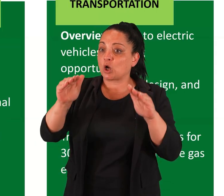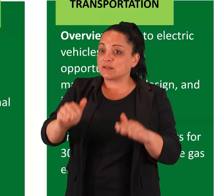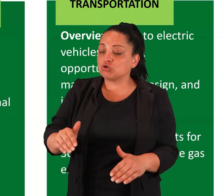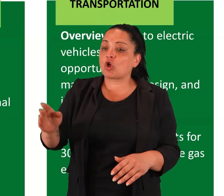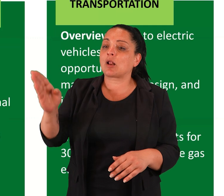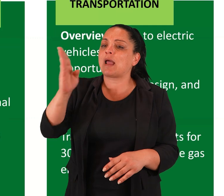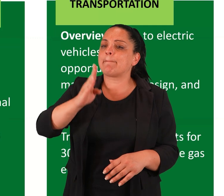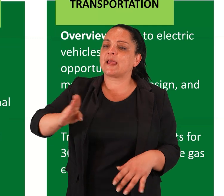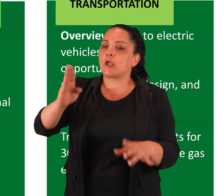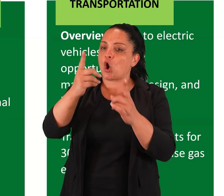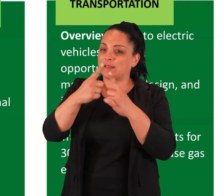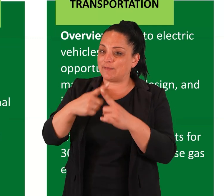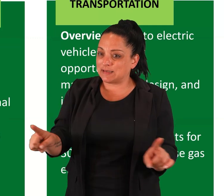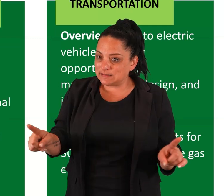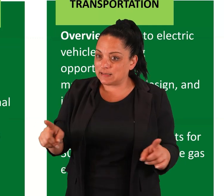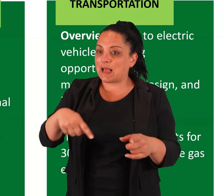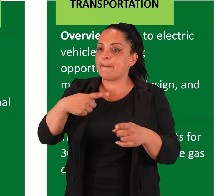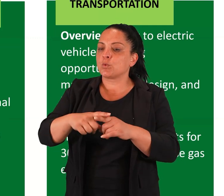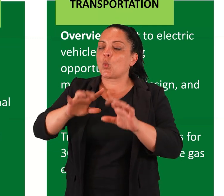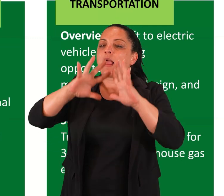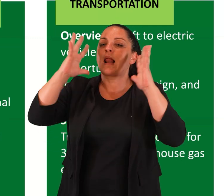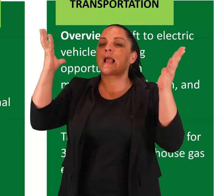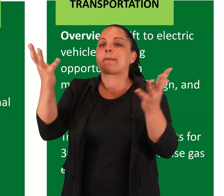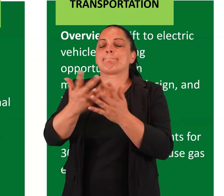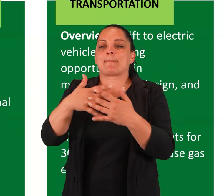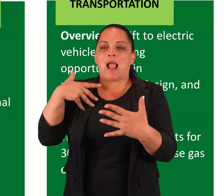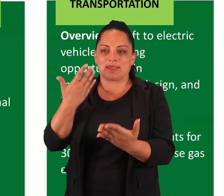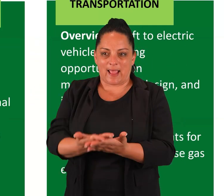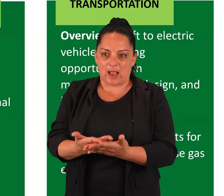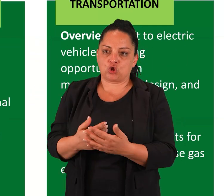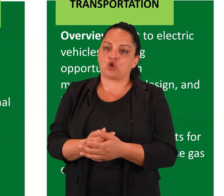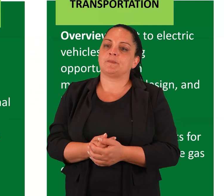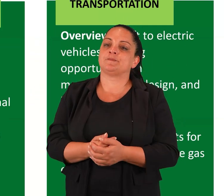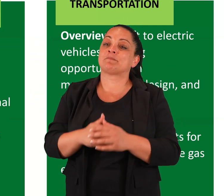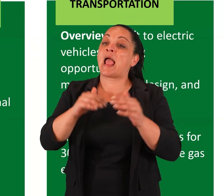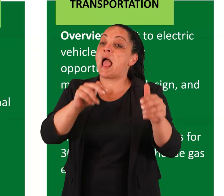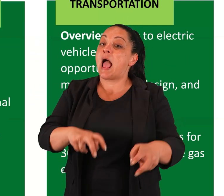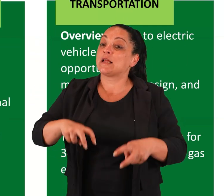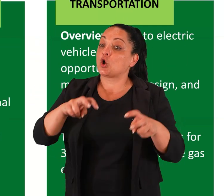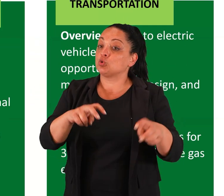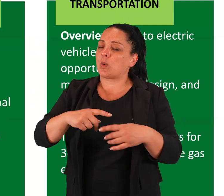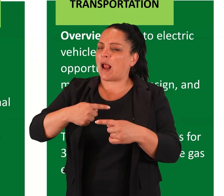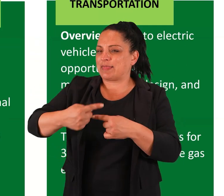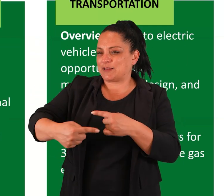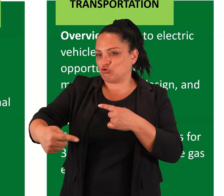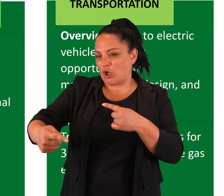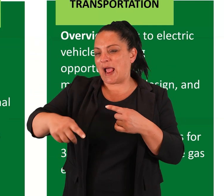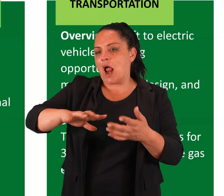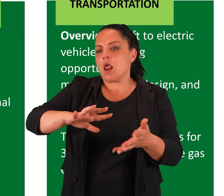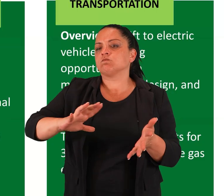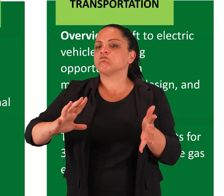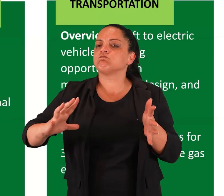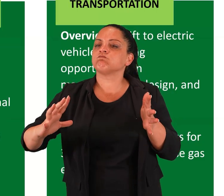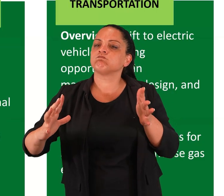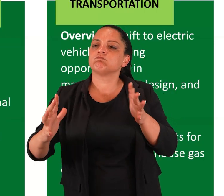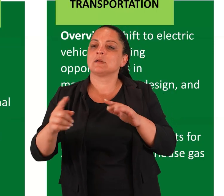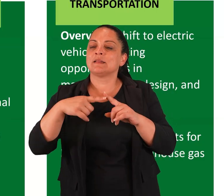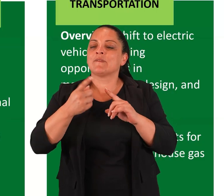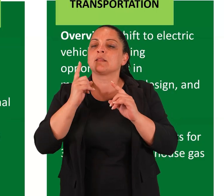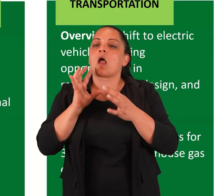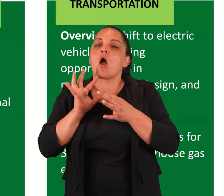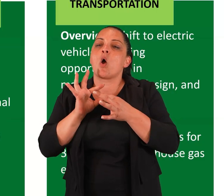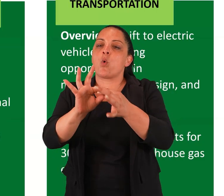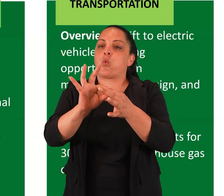climate adaptation. Traditional agriculture is evolving to respond to climate pressures,